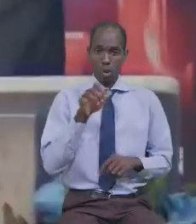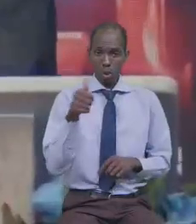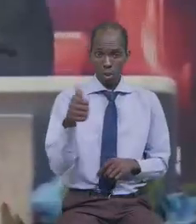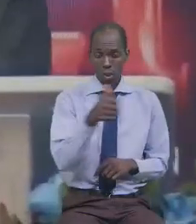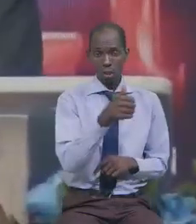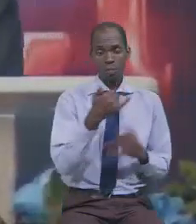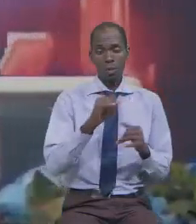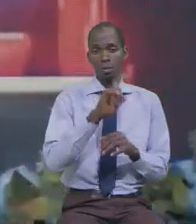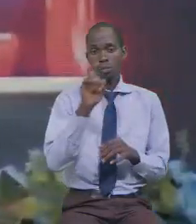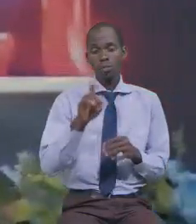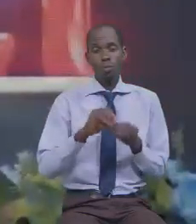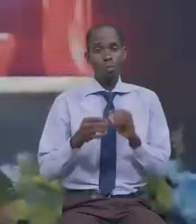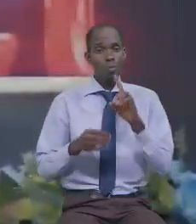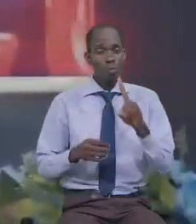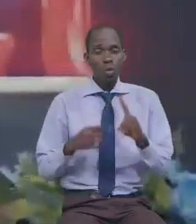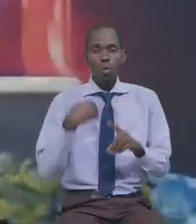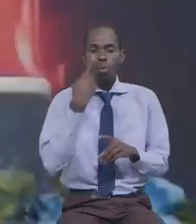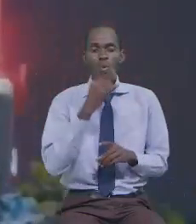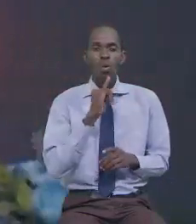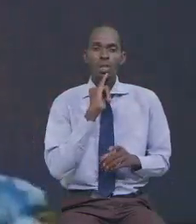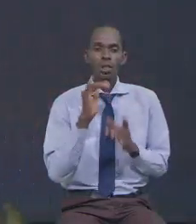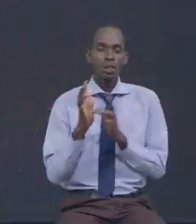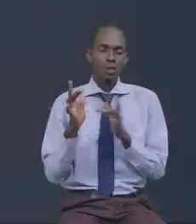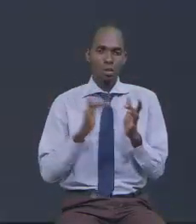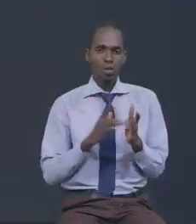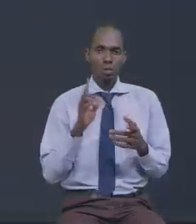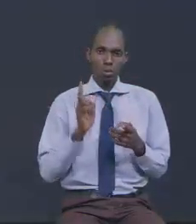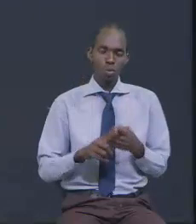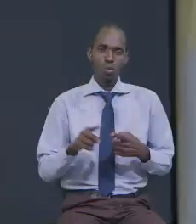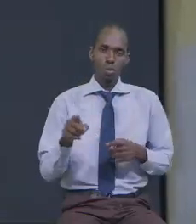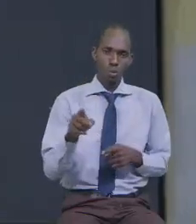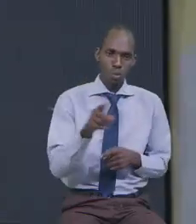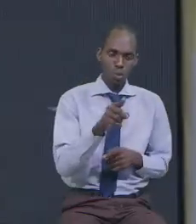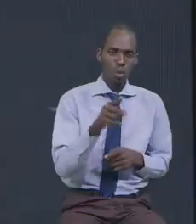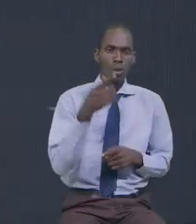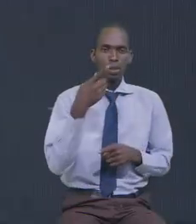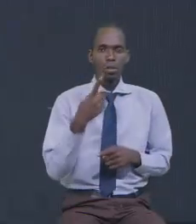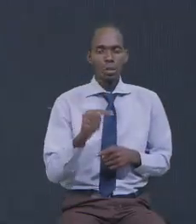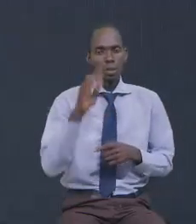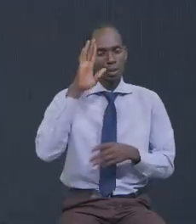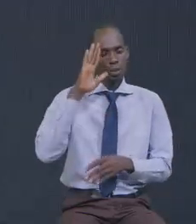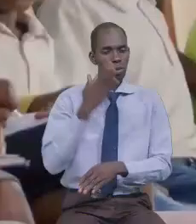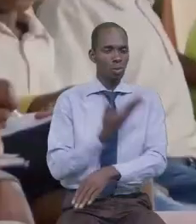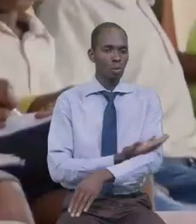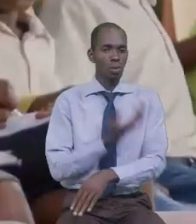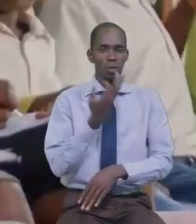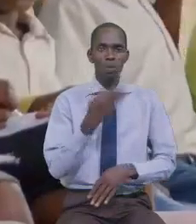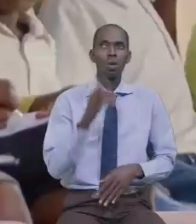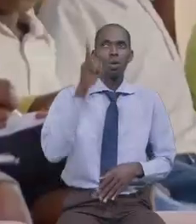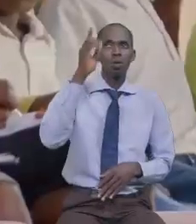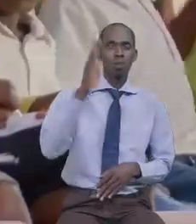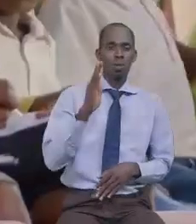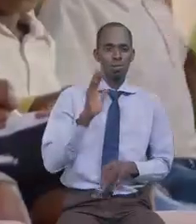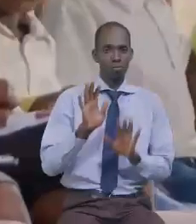to you? The Son of God. The Son of God. I need to explain that to you.